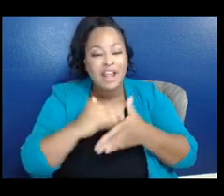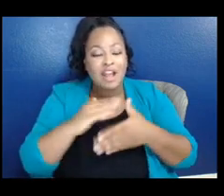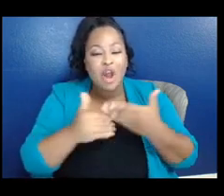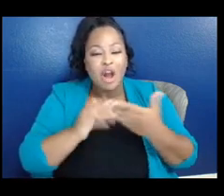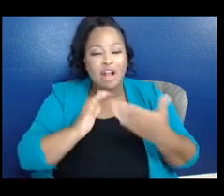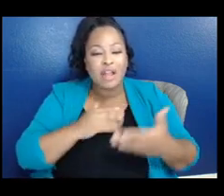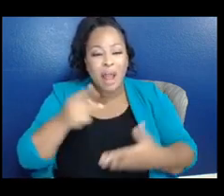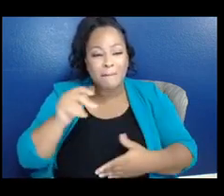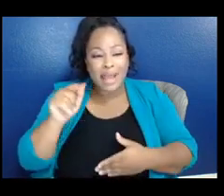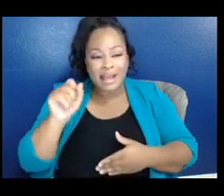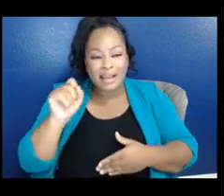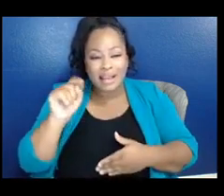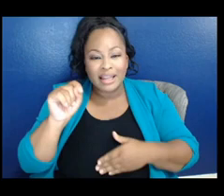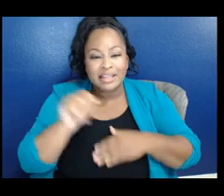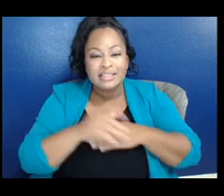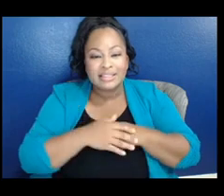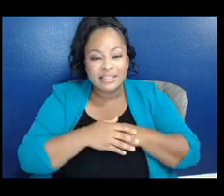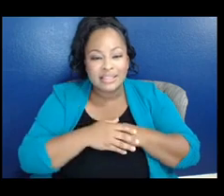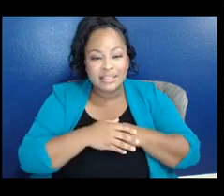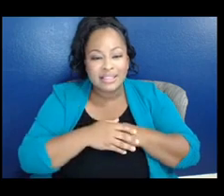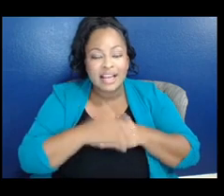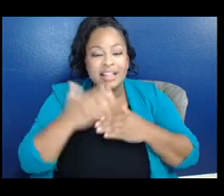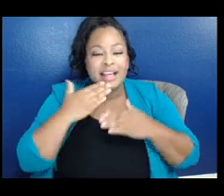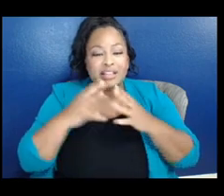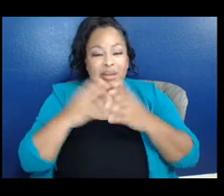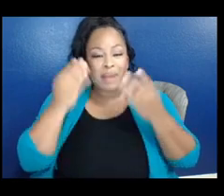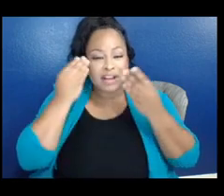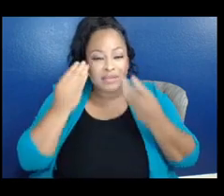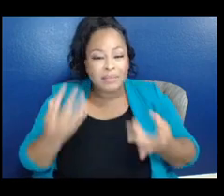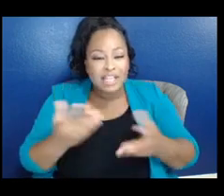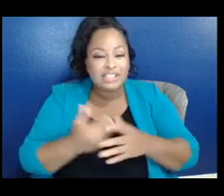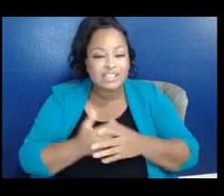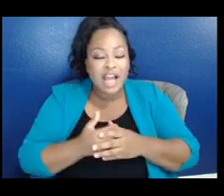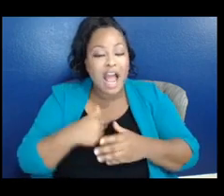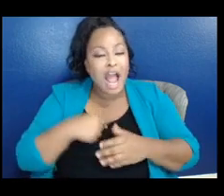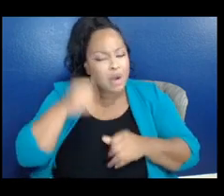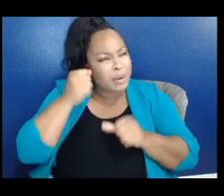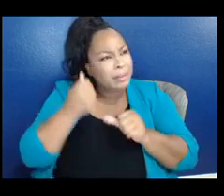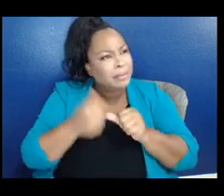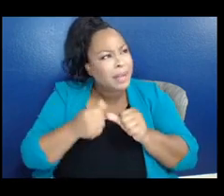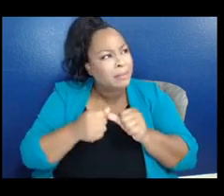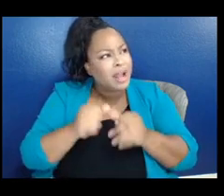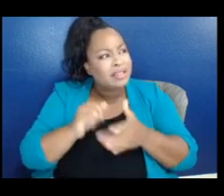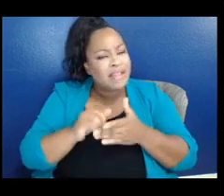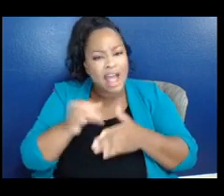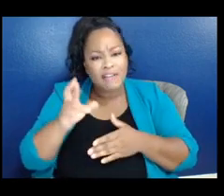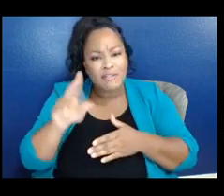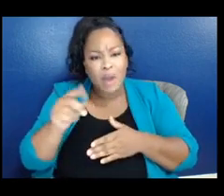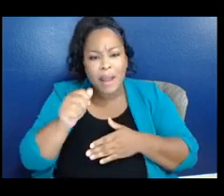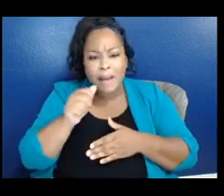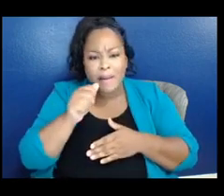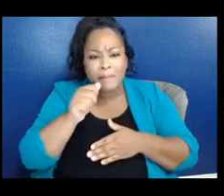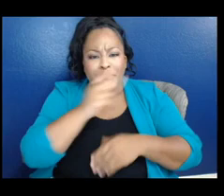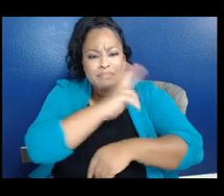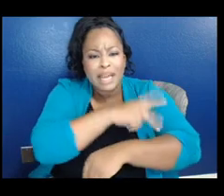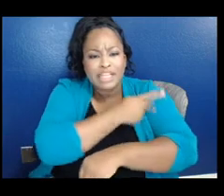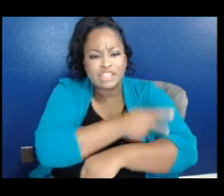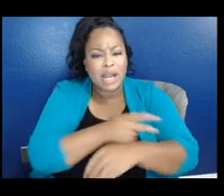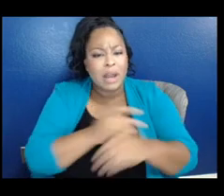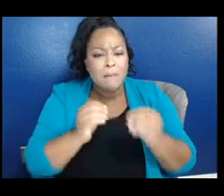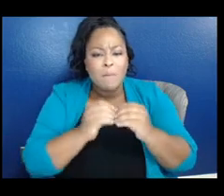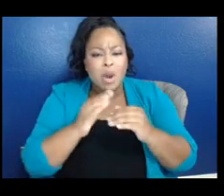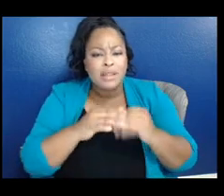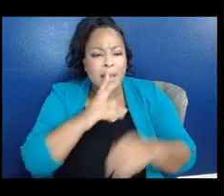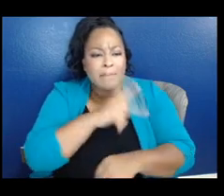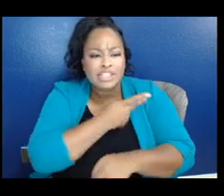you again to all of our panelists for blessing us with so much information. And remember that fibroid patients are,